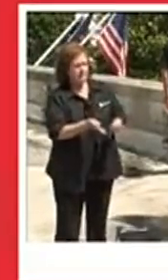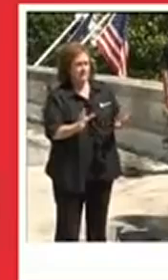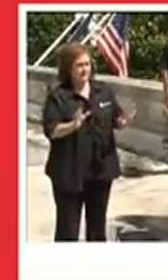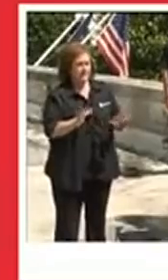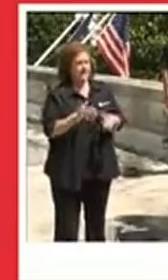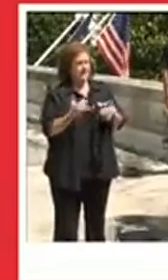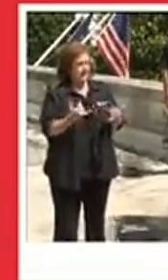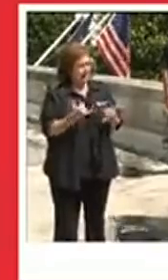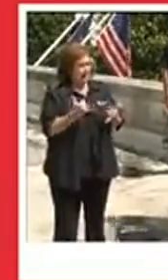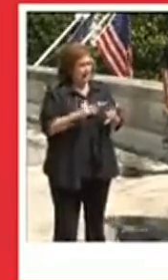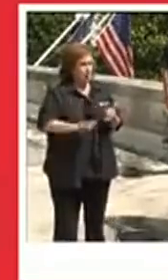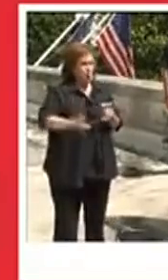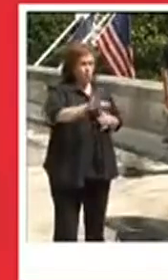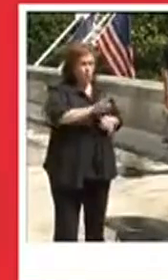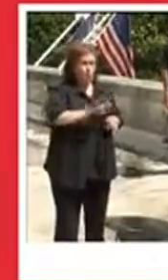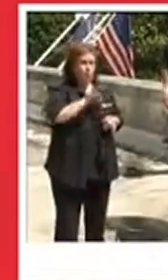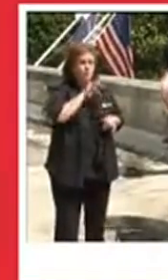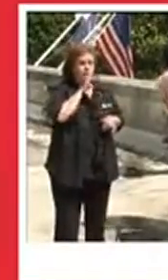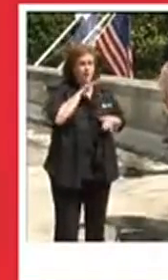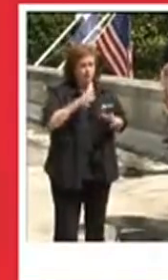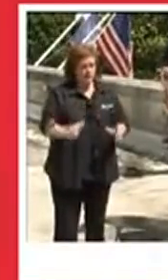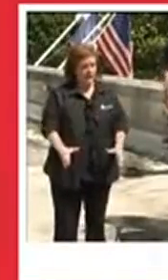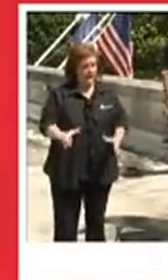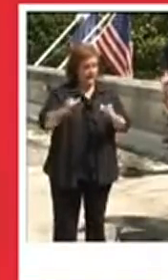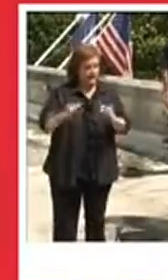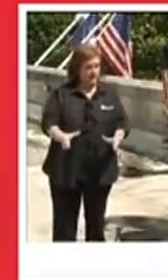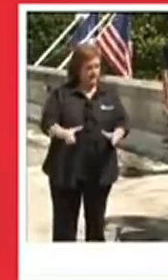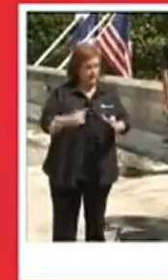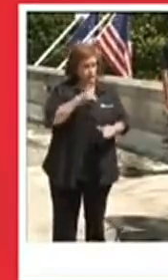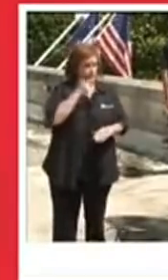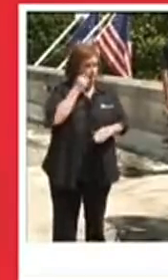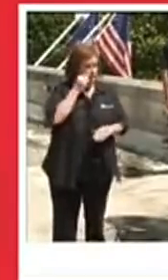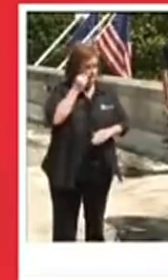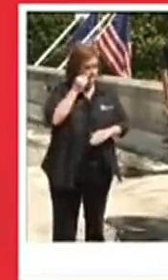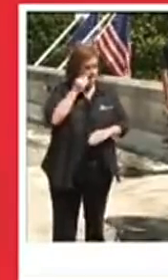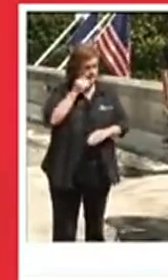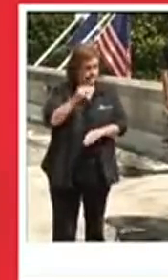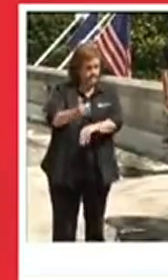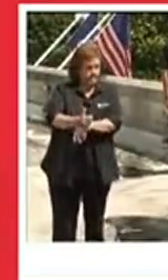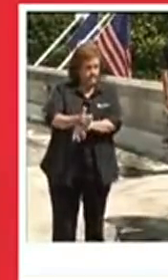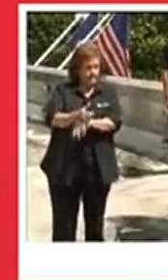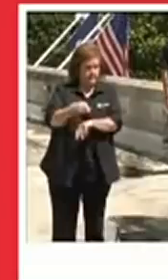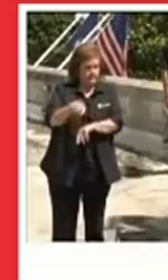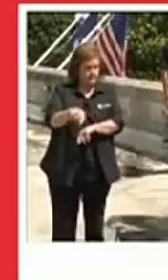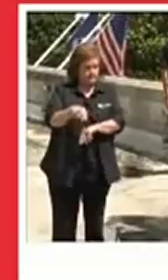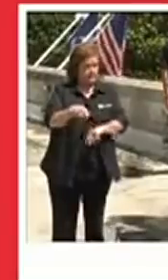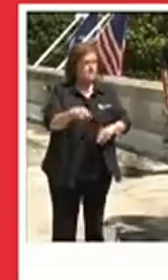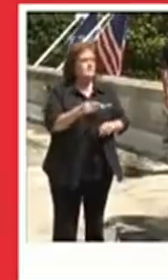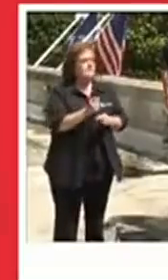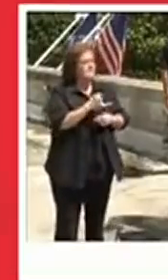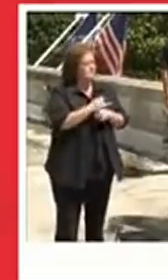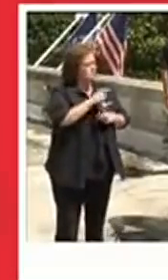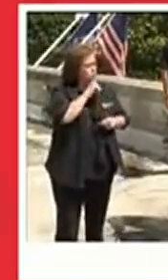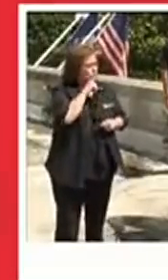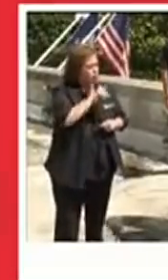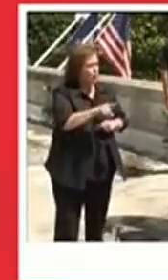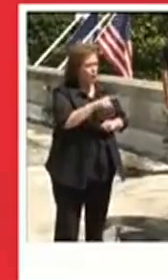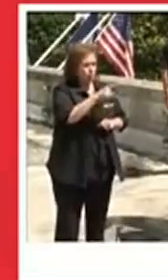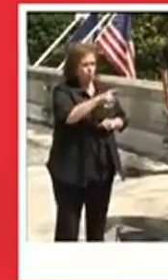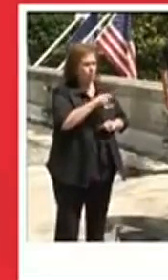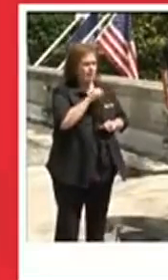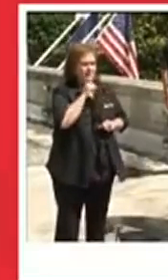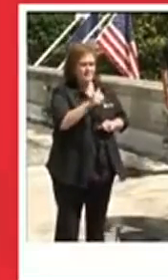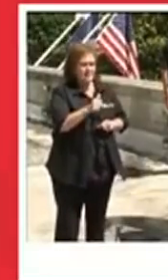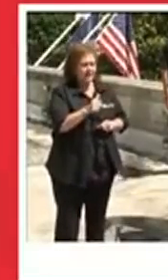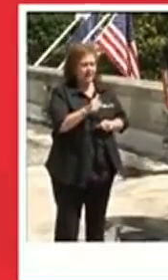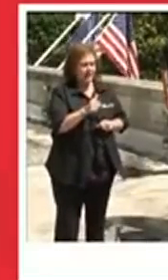to trash, your trash can receptacles at your home. Make sure you're not placing them out in